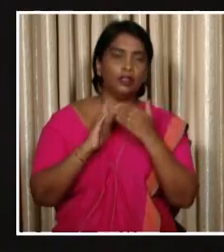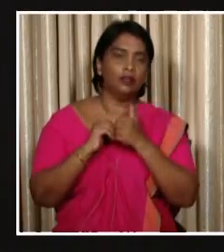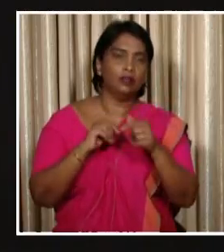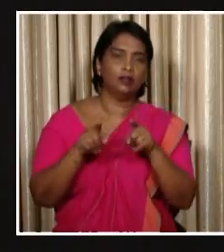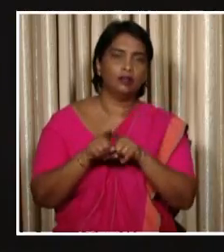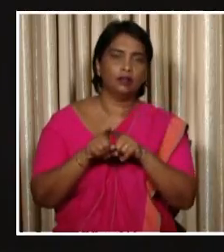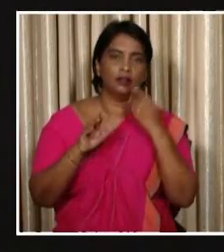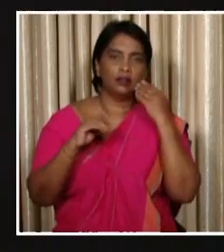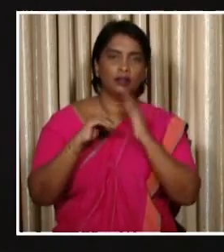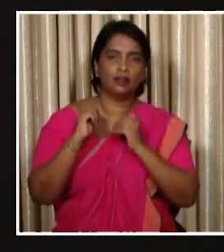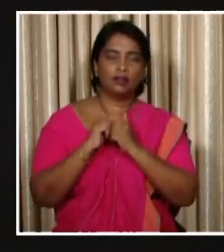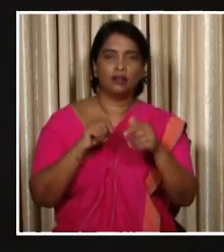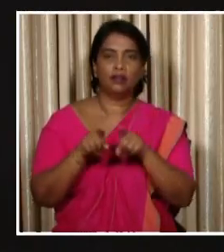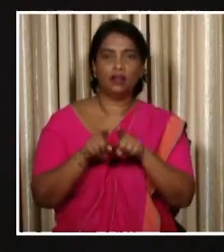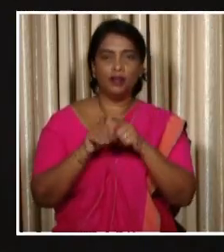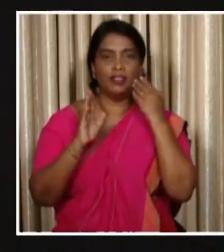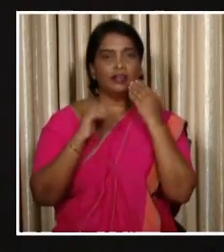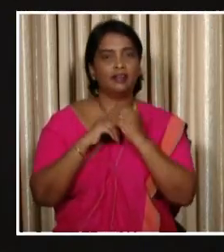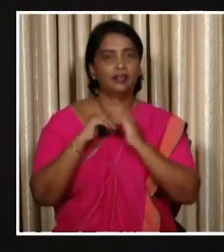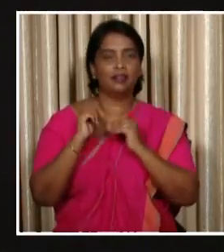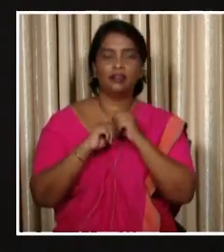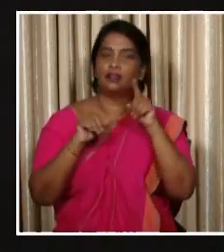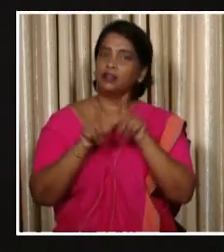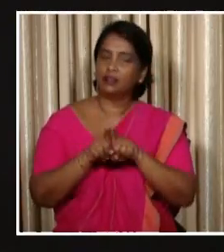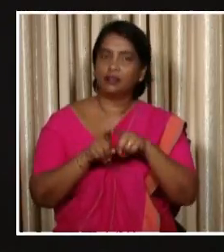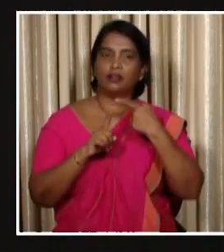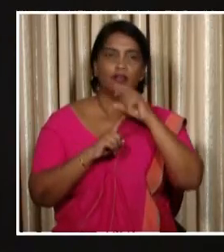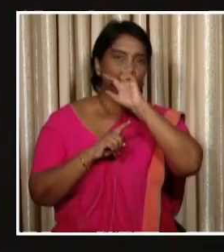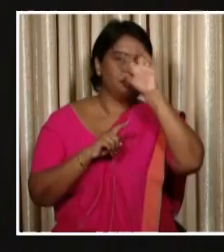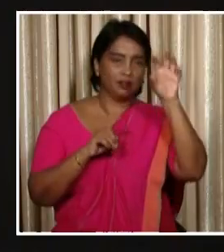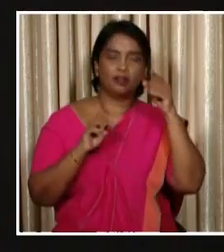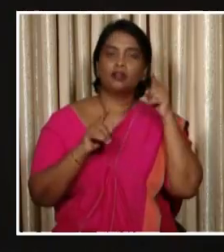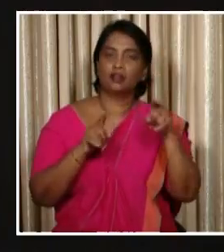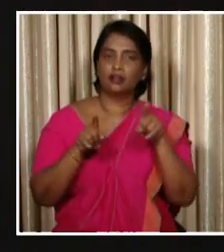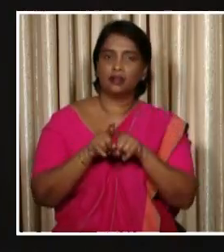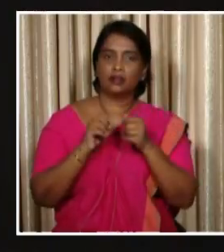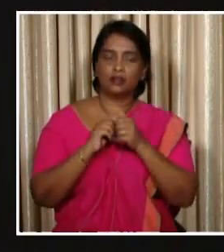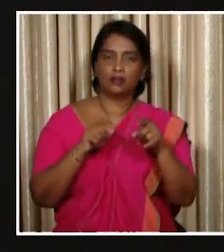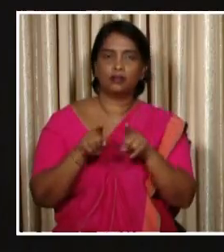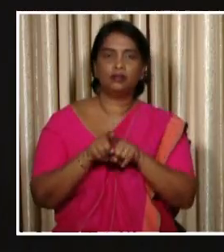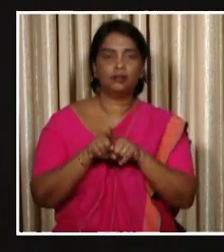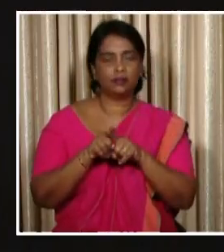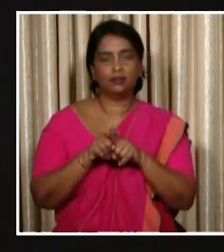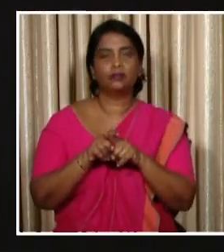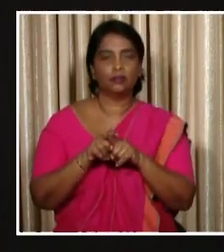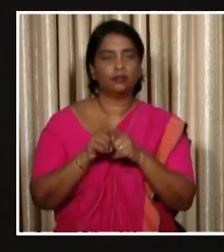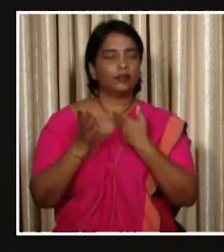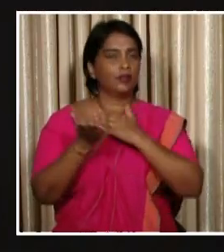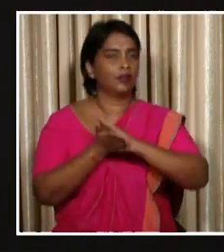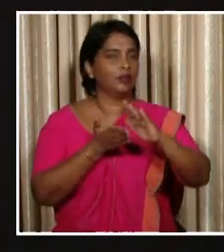identifying our relationship with the foreign nations have become helpful to strengthen our multilateral